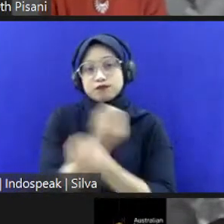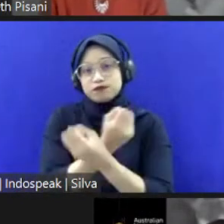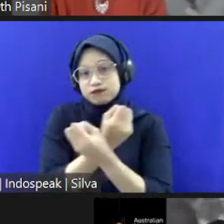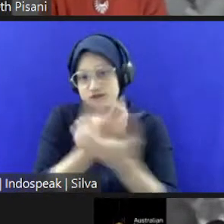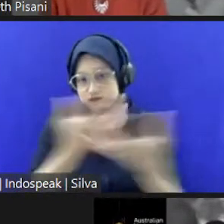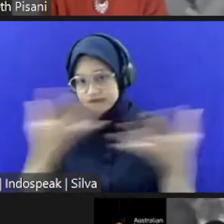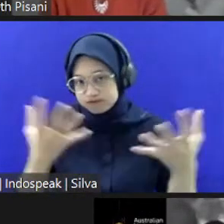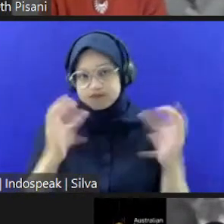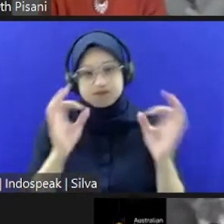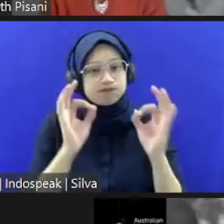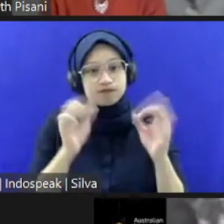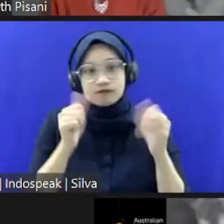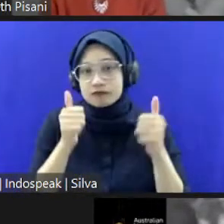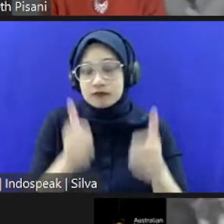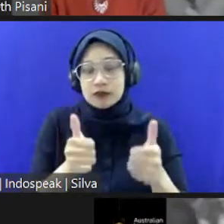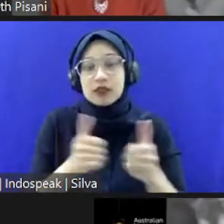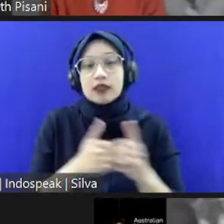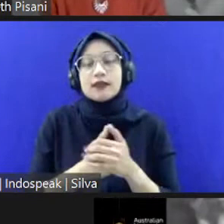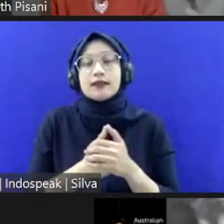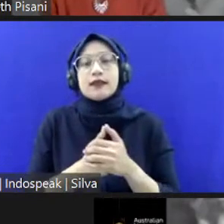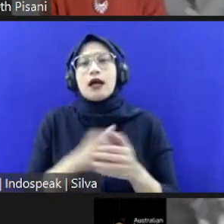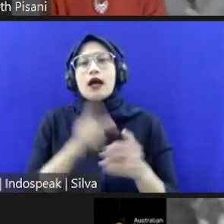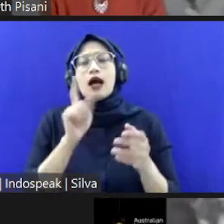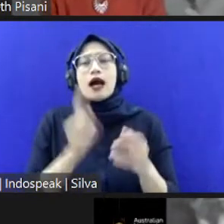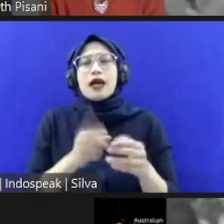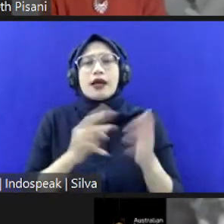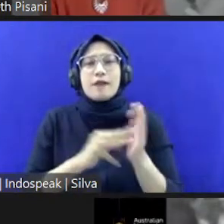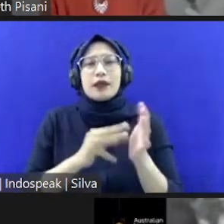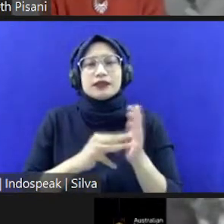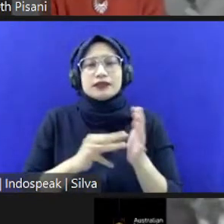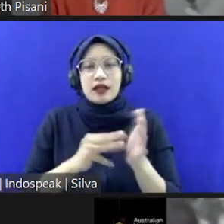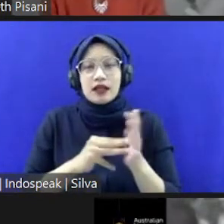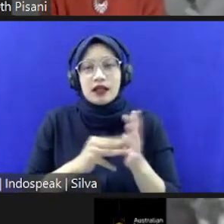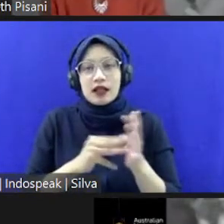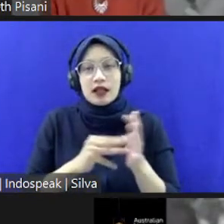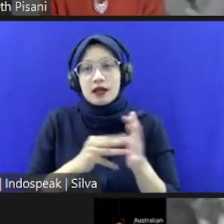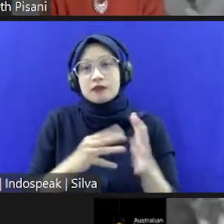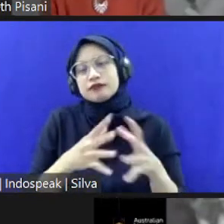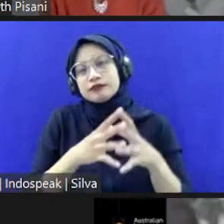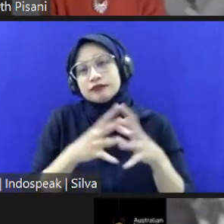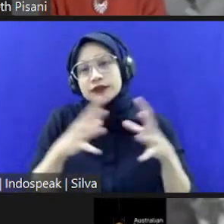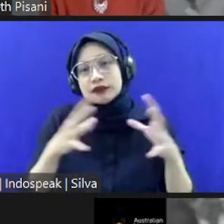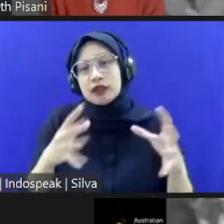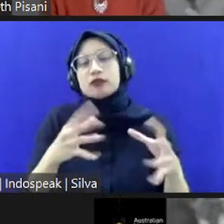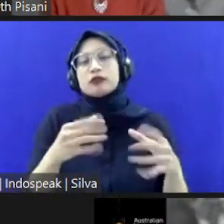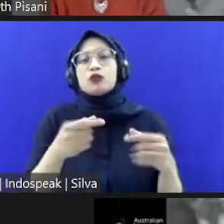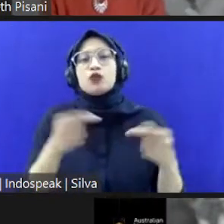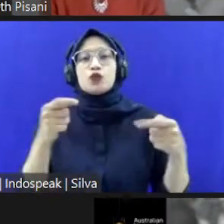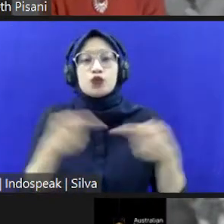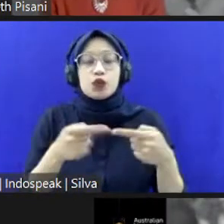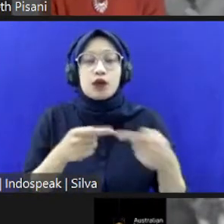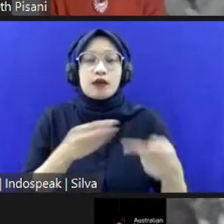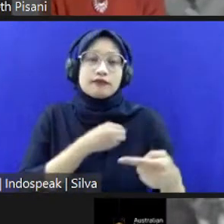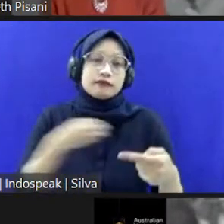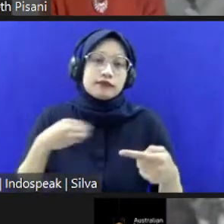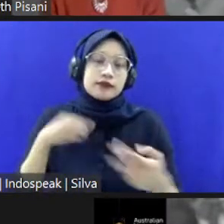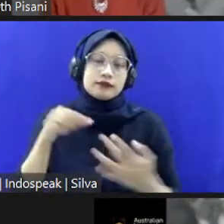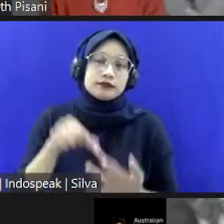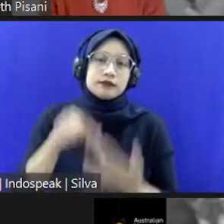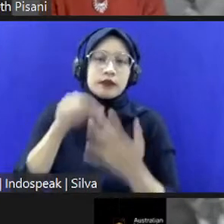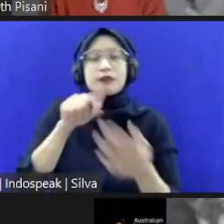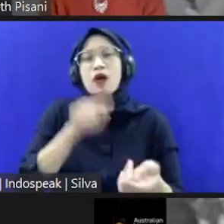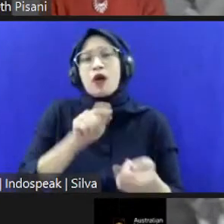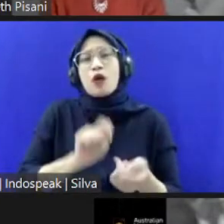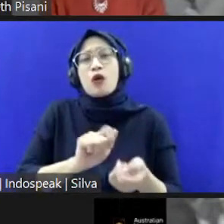Pak. As you mentioned, there is a bottleneck problem in medical specialist production. Do you think changing the education system for